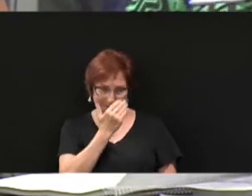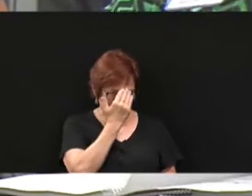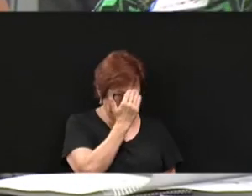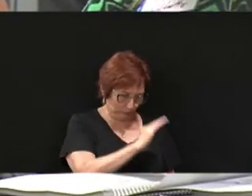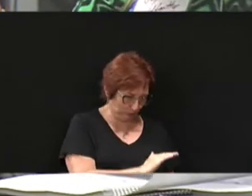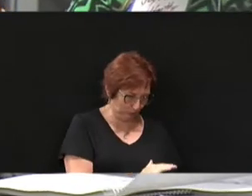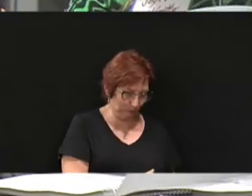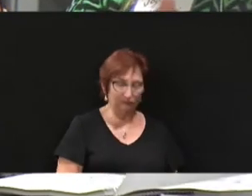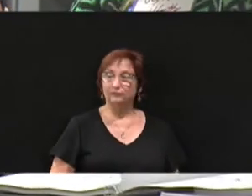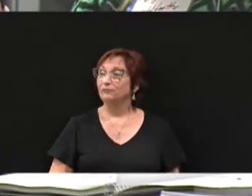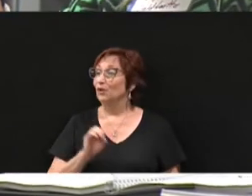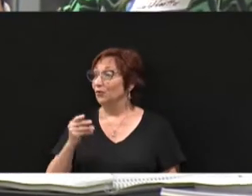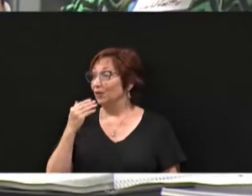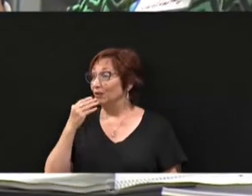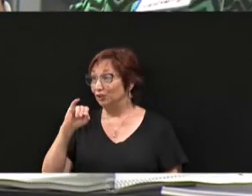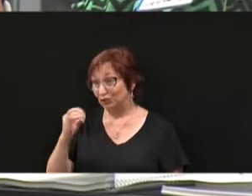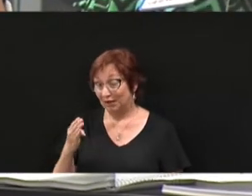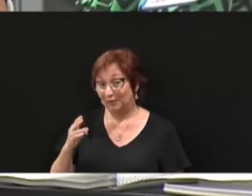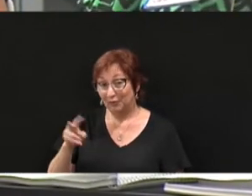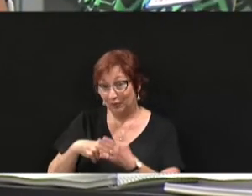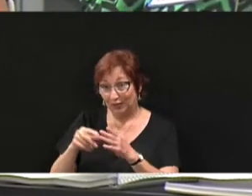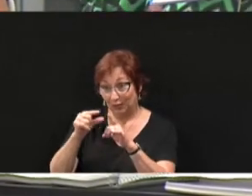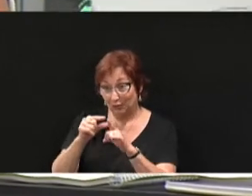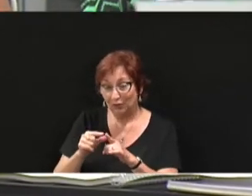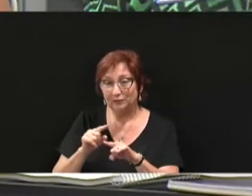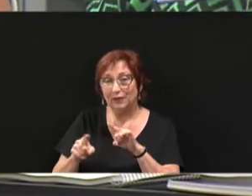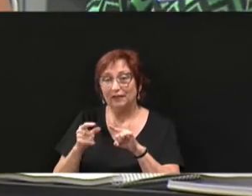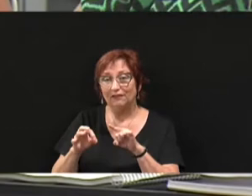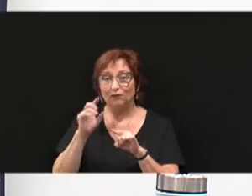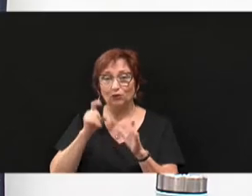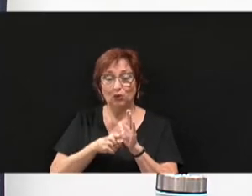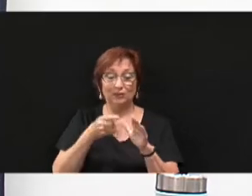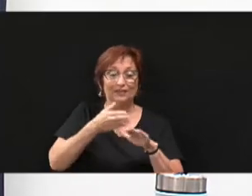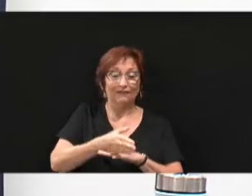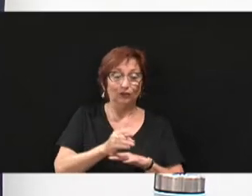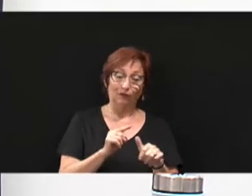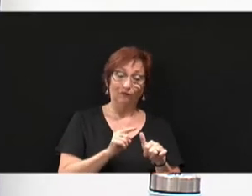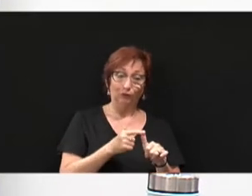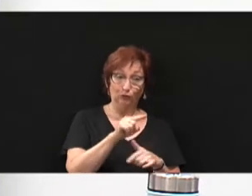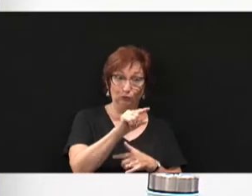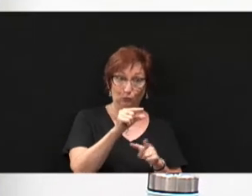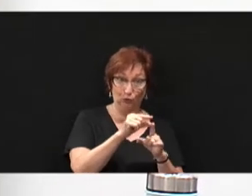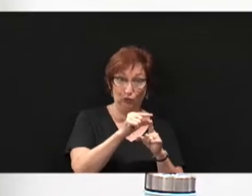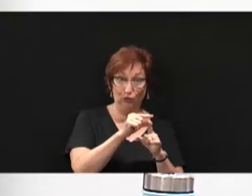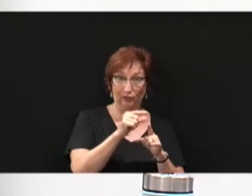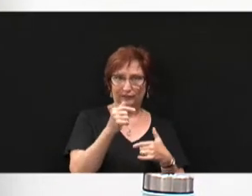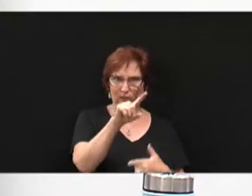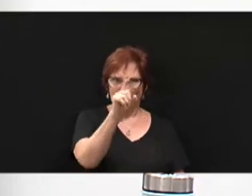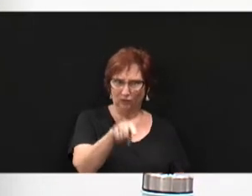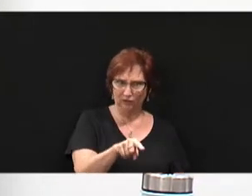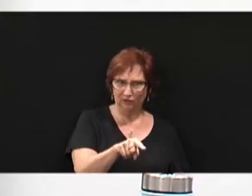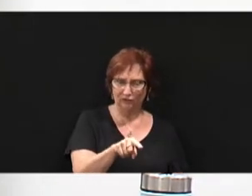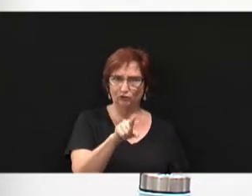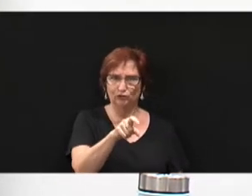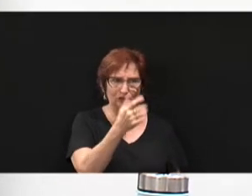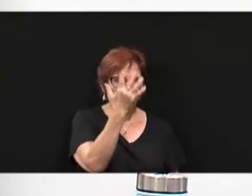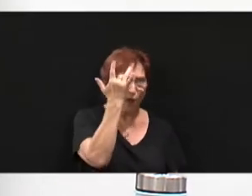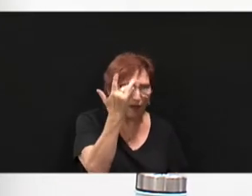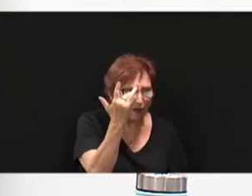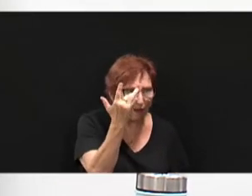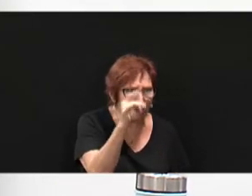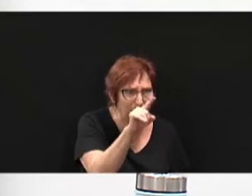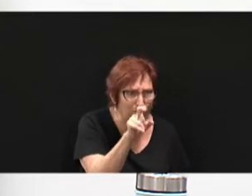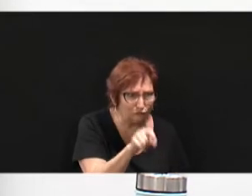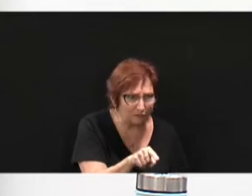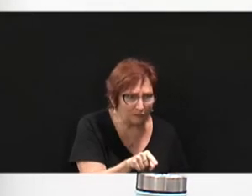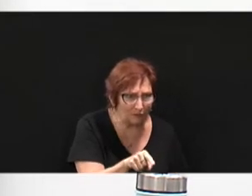Okay, good job of reading those words, but if you notice after the first word, there's a question mark, so it should be why. Why? Oh, see?